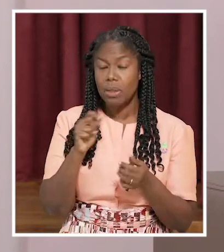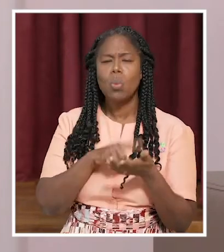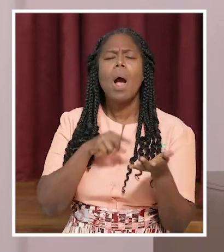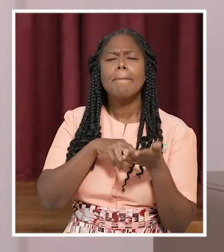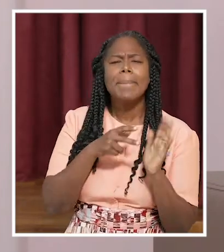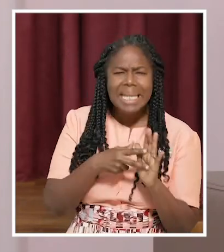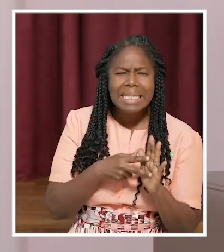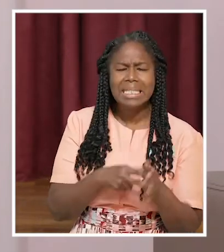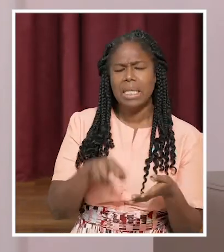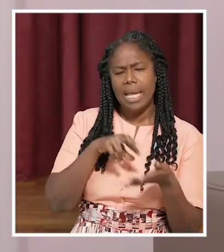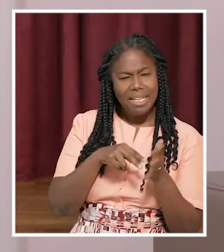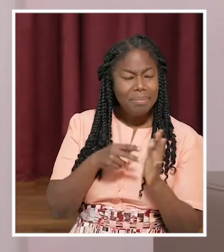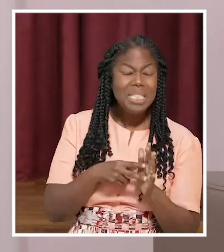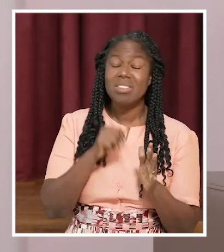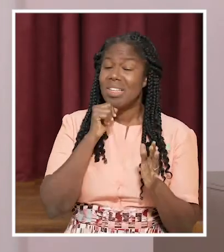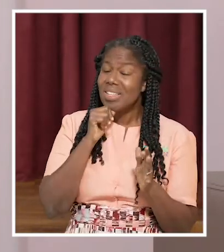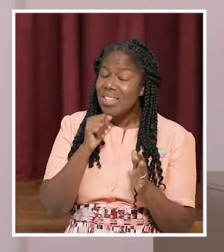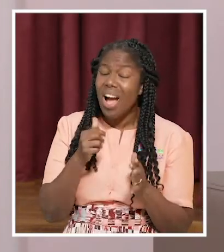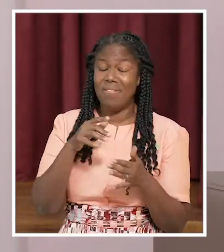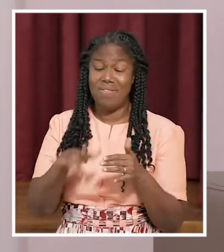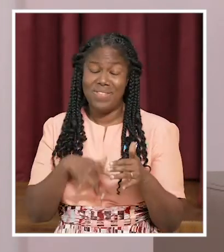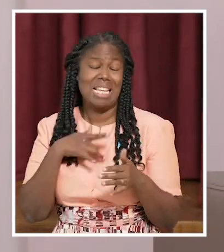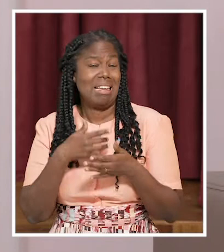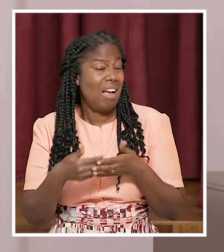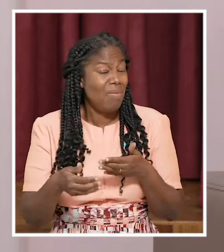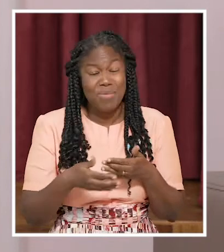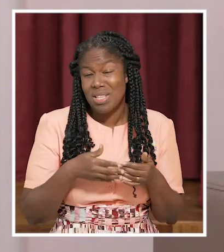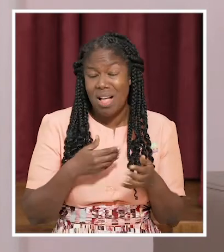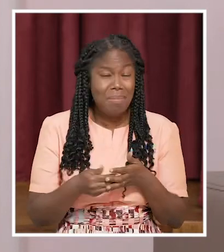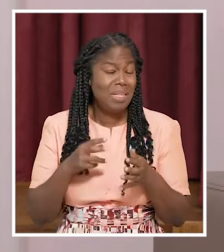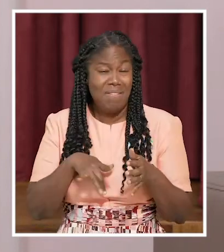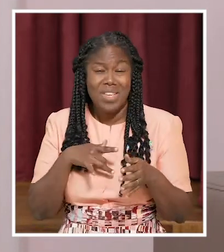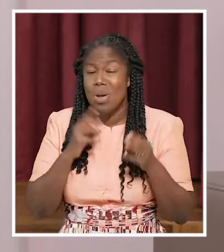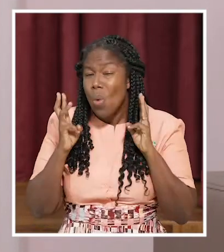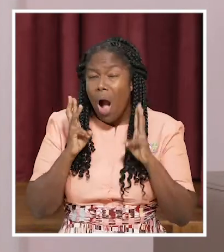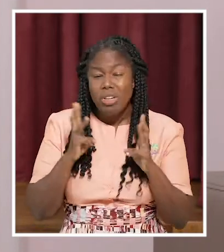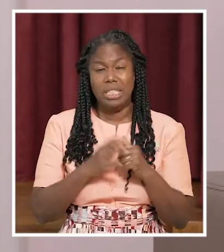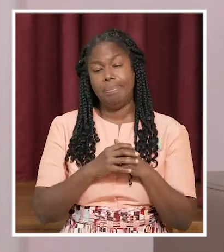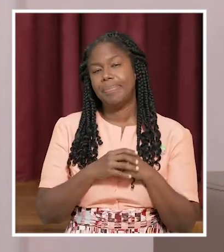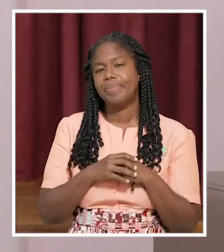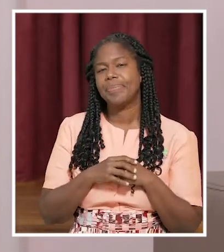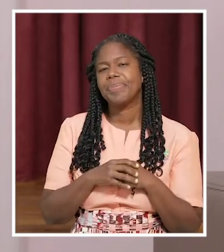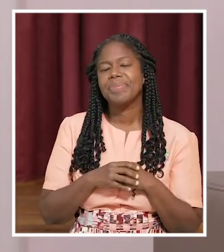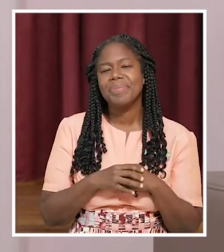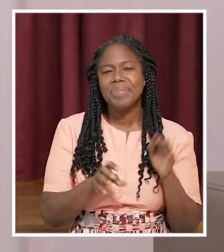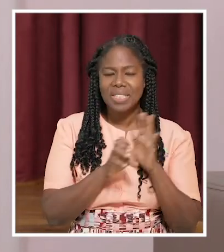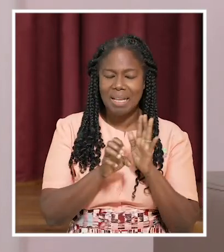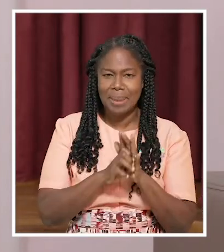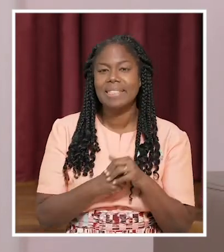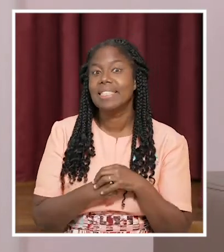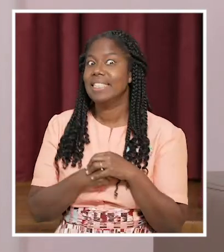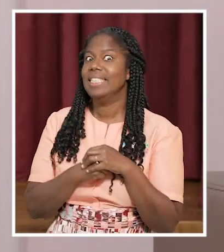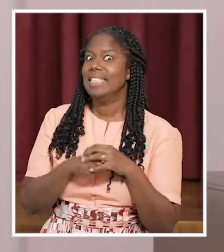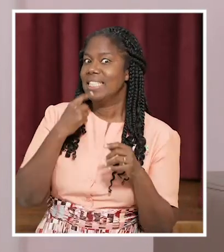going quite right that all of us have experienced at different stages in our lives. For instance, you're called to give a speech